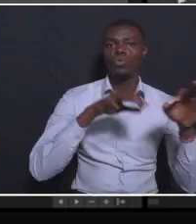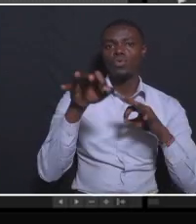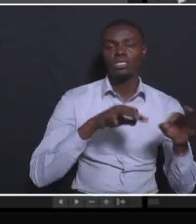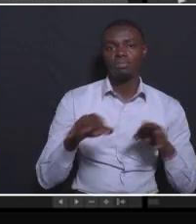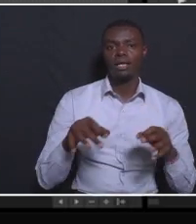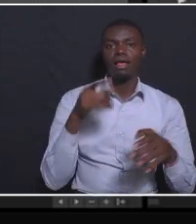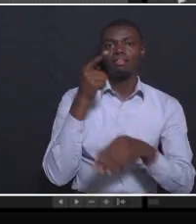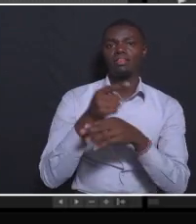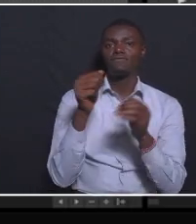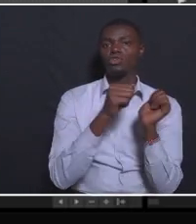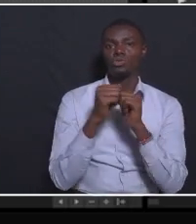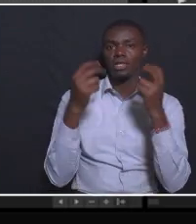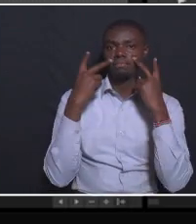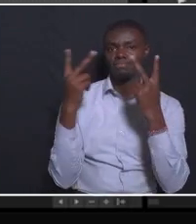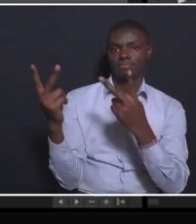together.